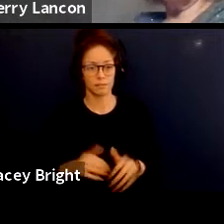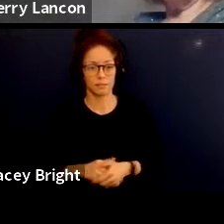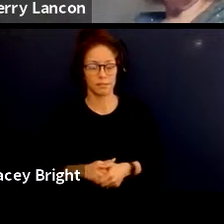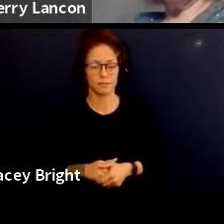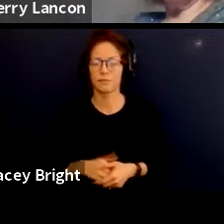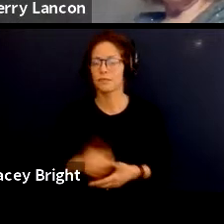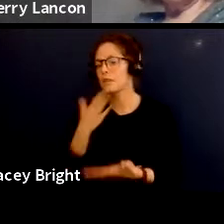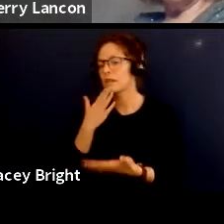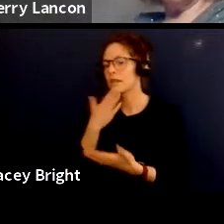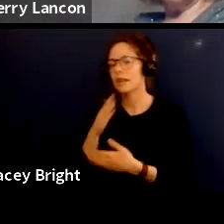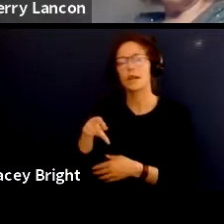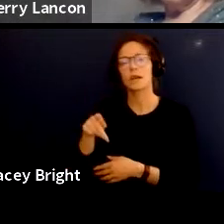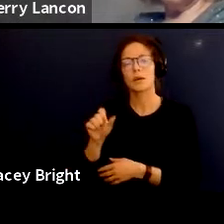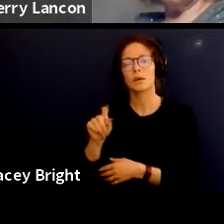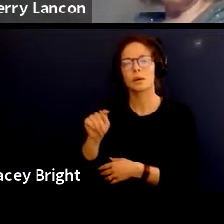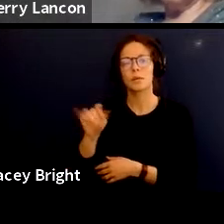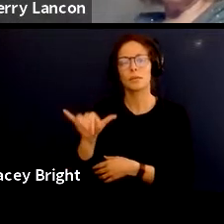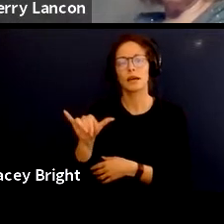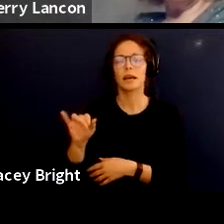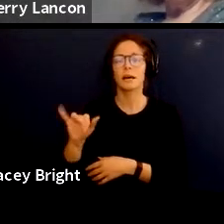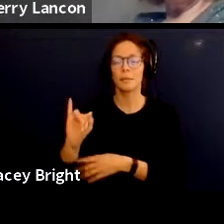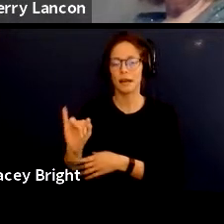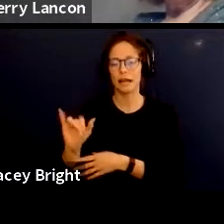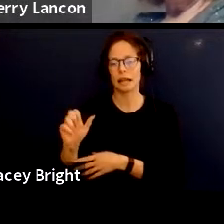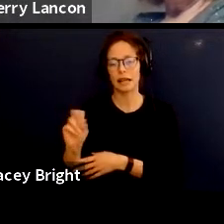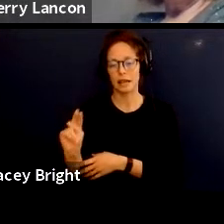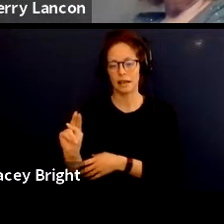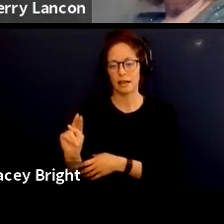Thank you, Ms. Patty Ann. Your 2 minutes is up.